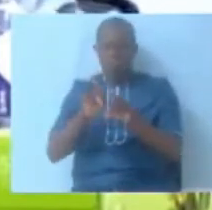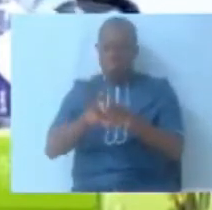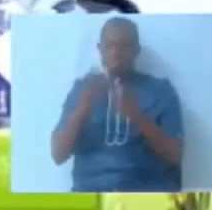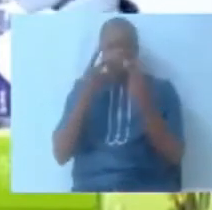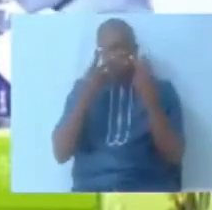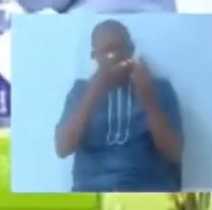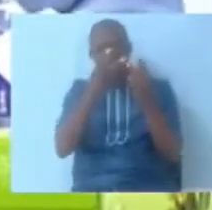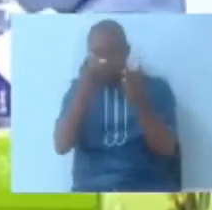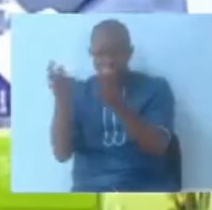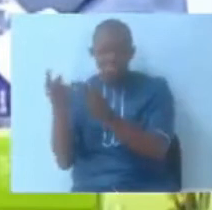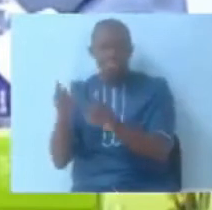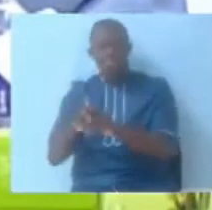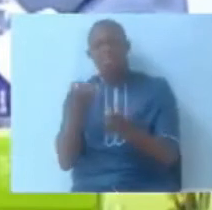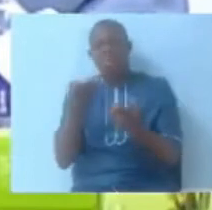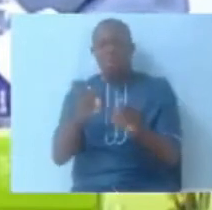from